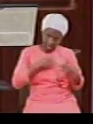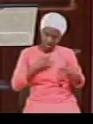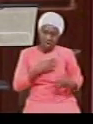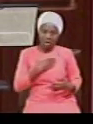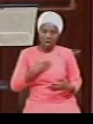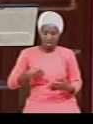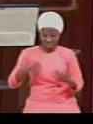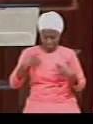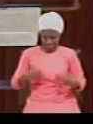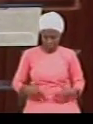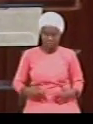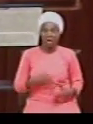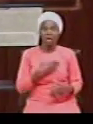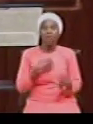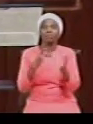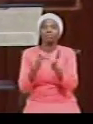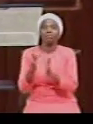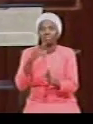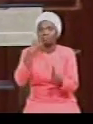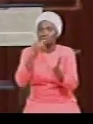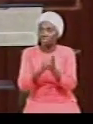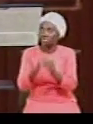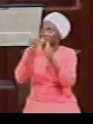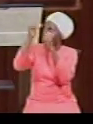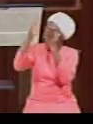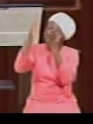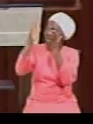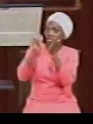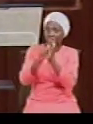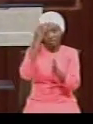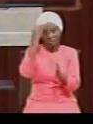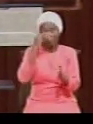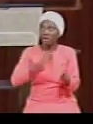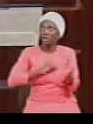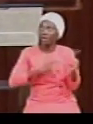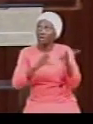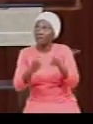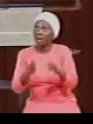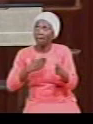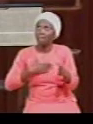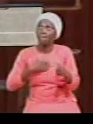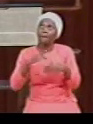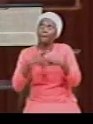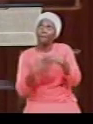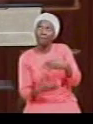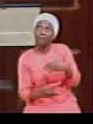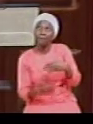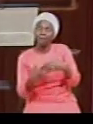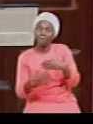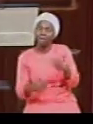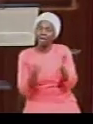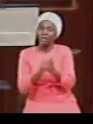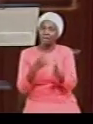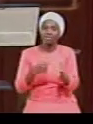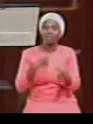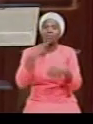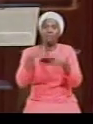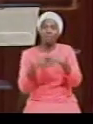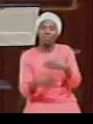without. And Jesus said, Father, that's why I shed my blood, that the blood of